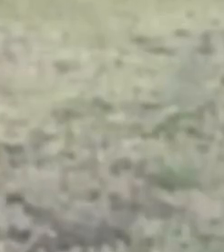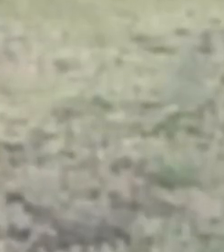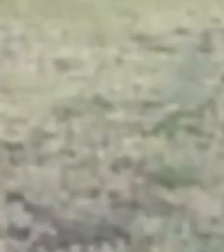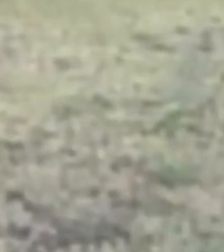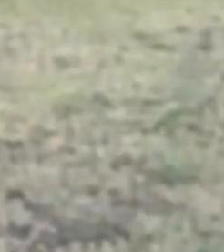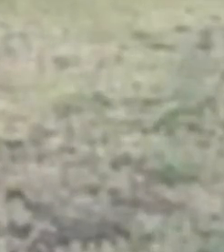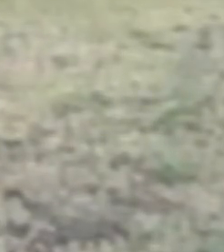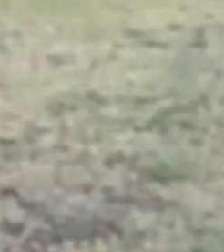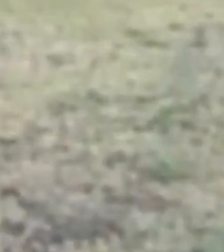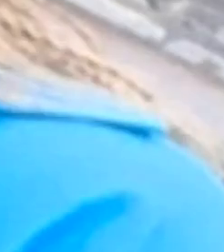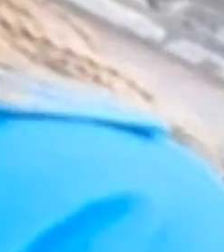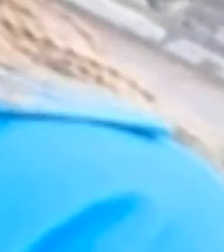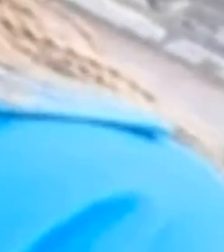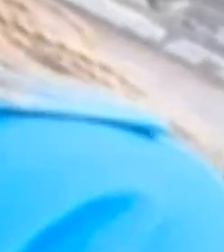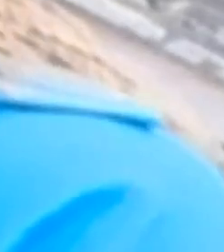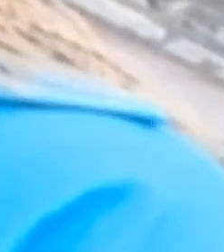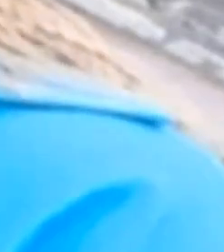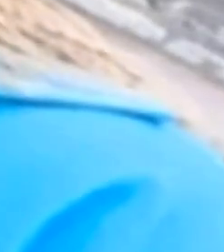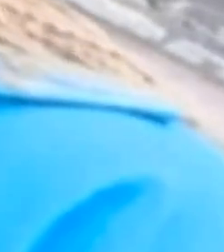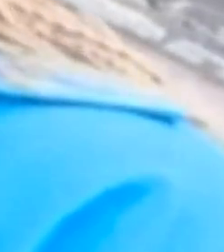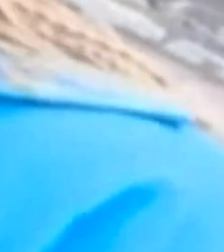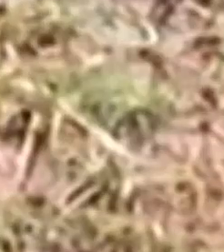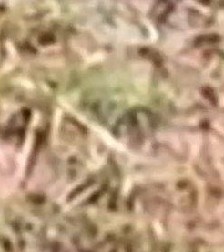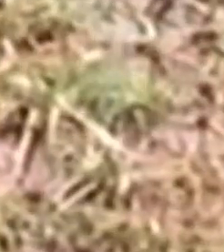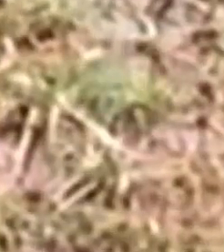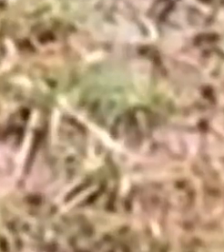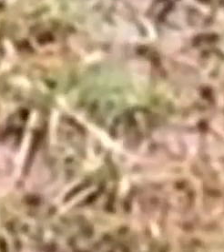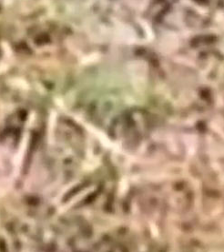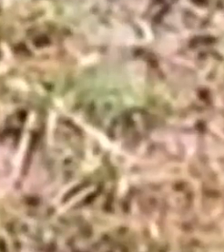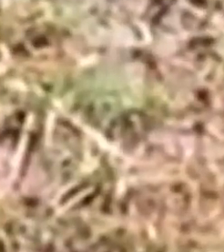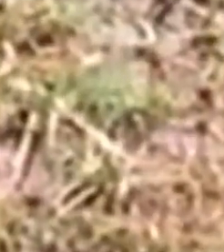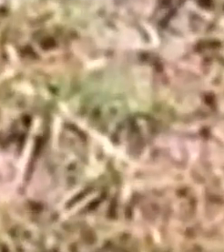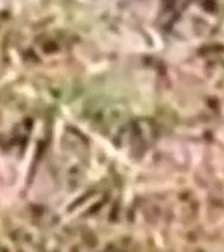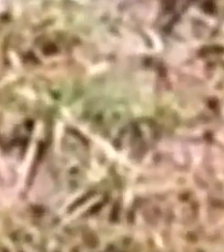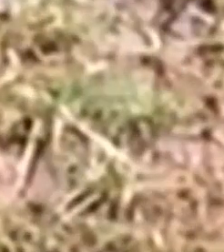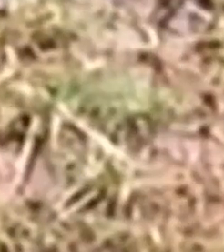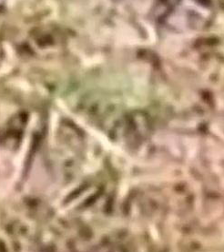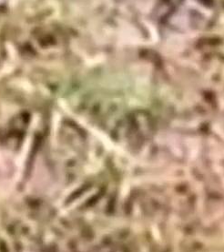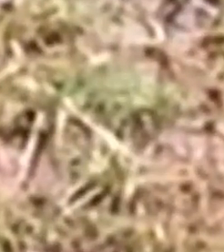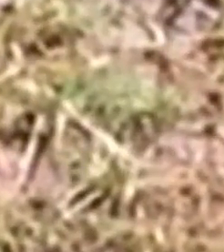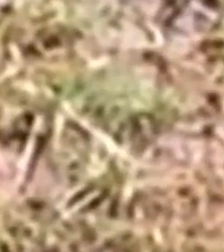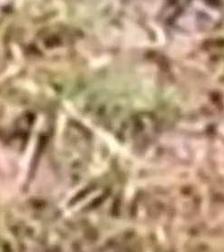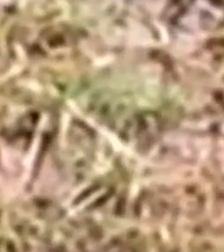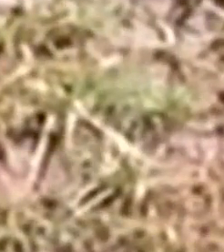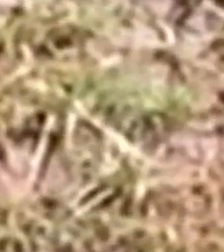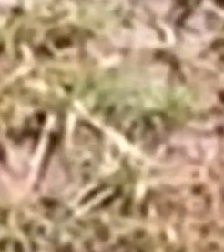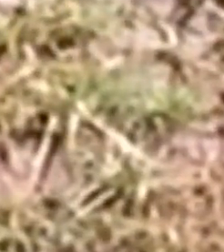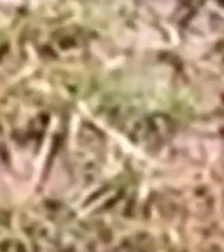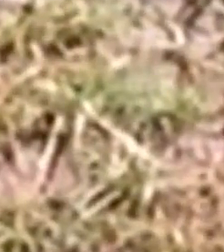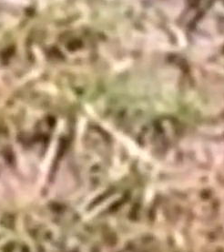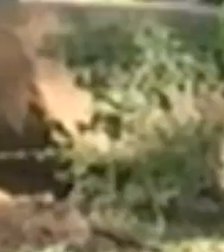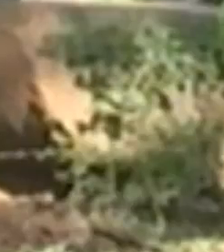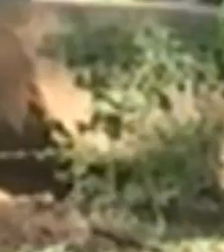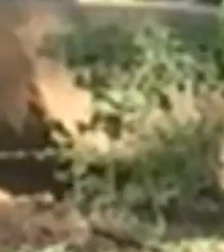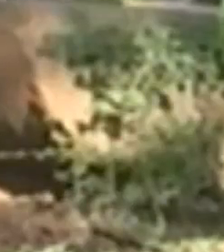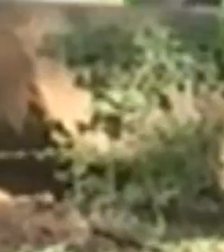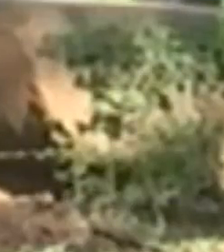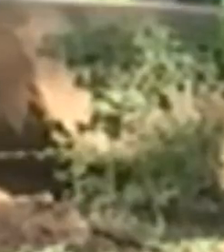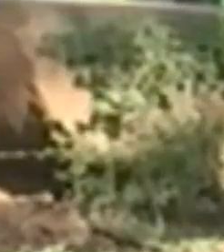something unfamiliar. Which is quacking. When you step, it's like a bouncing castle.